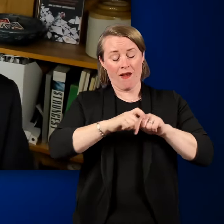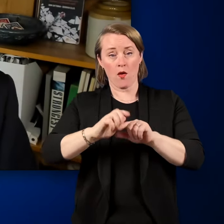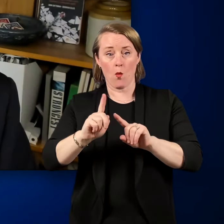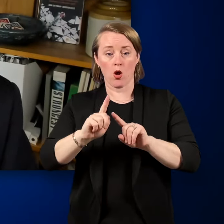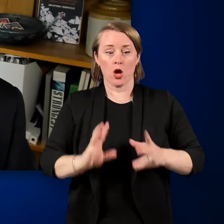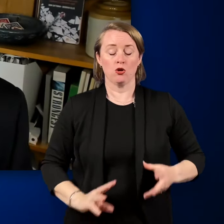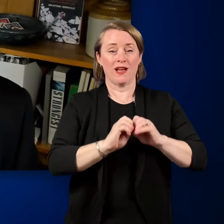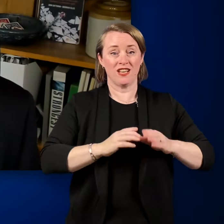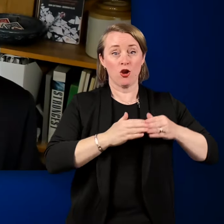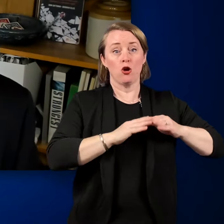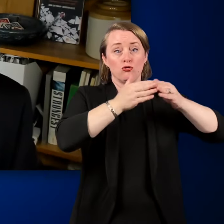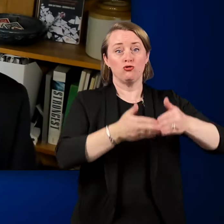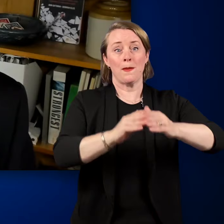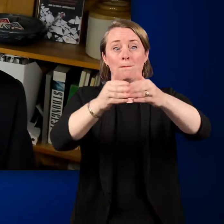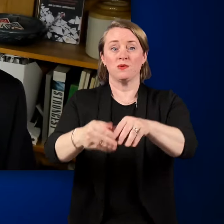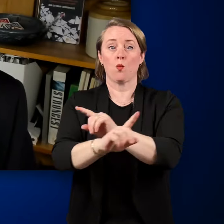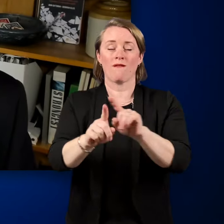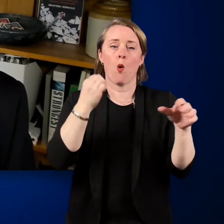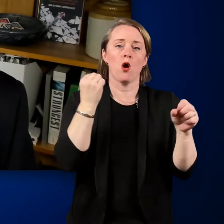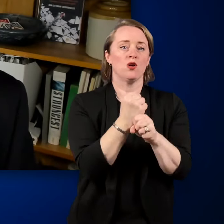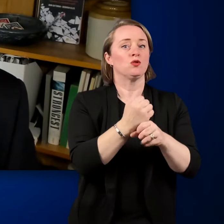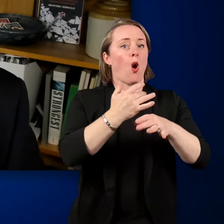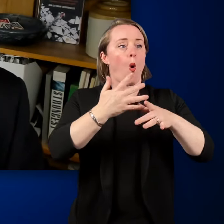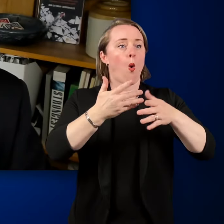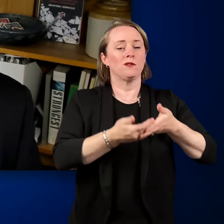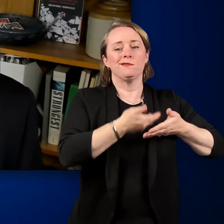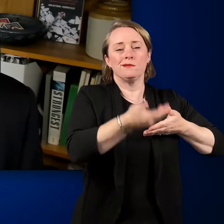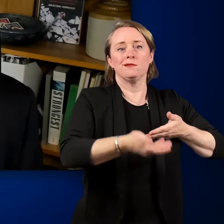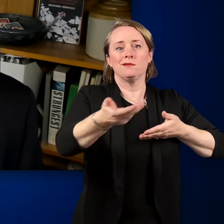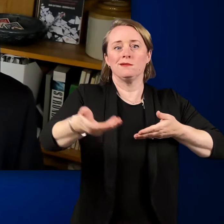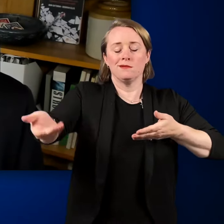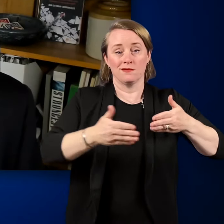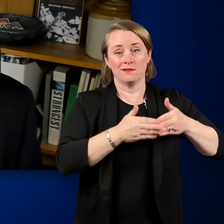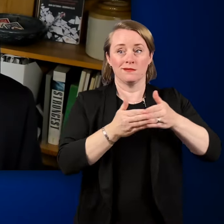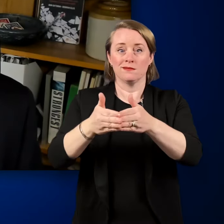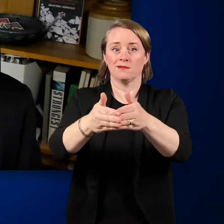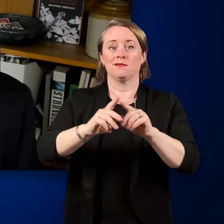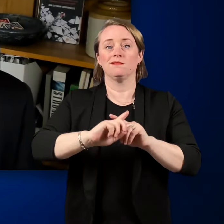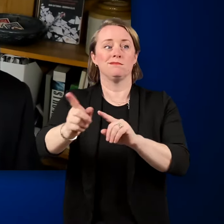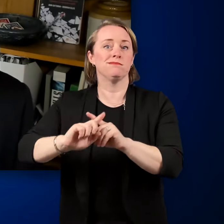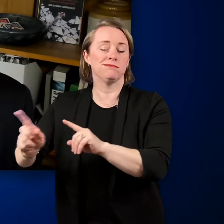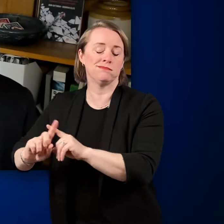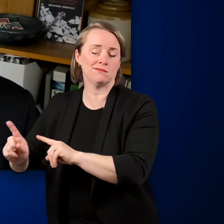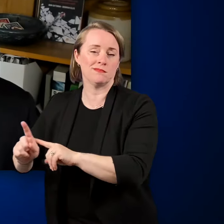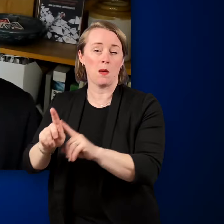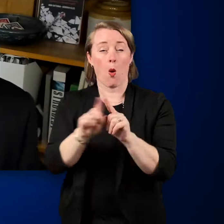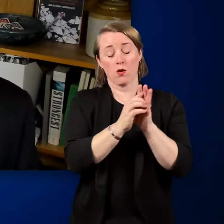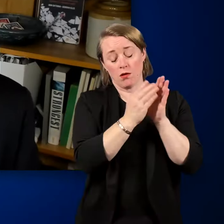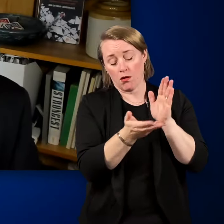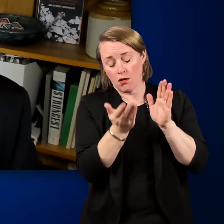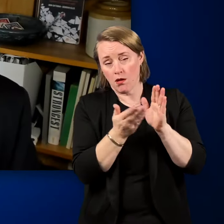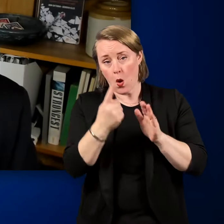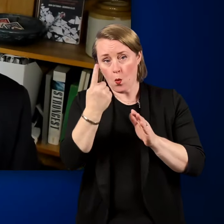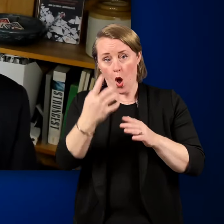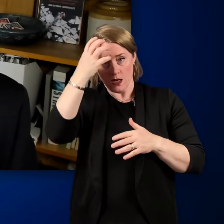were created to move gold around. But also in those verses a little bit further on, we start to actually see in